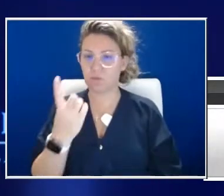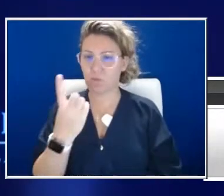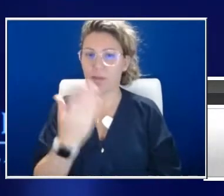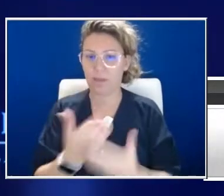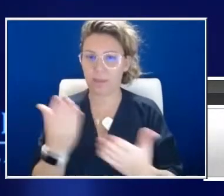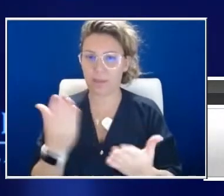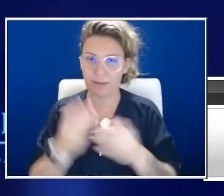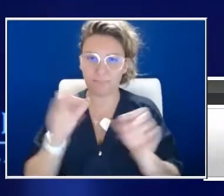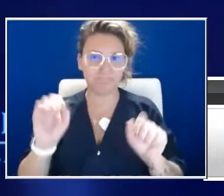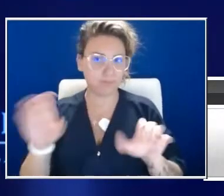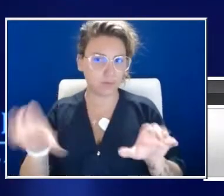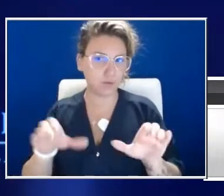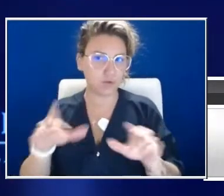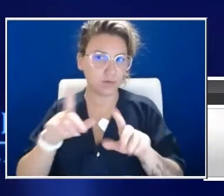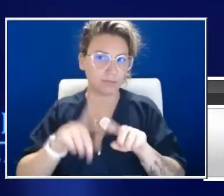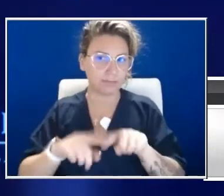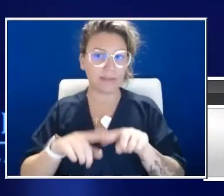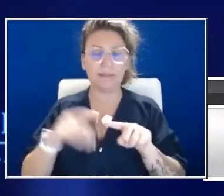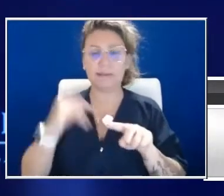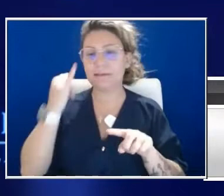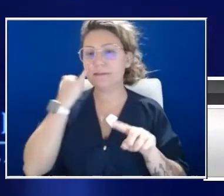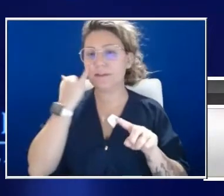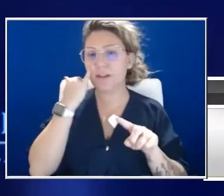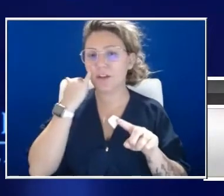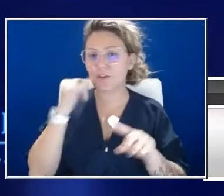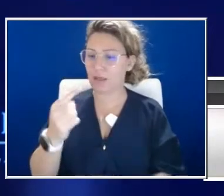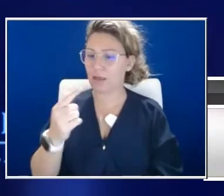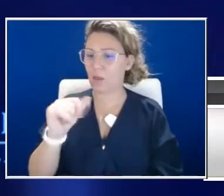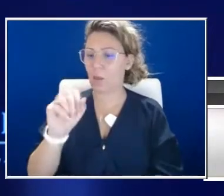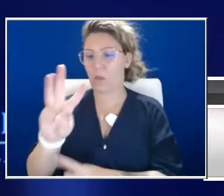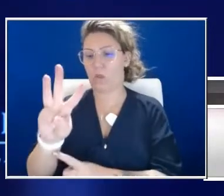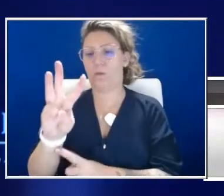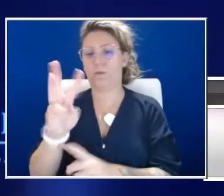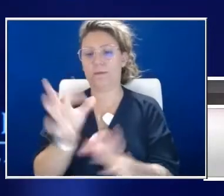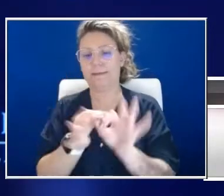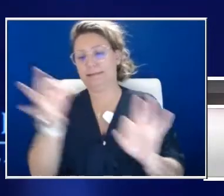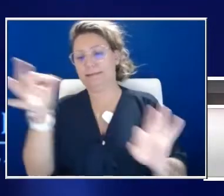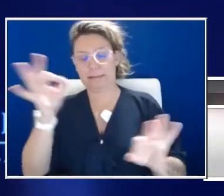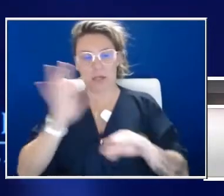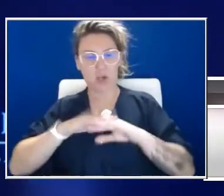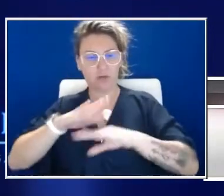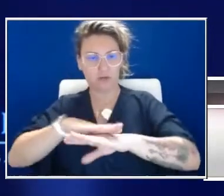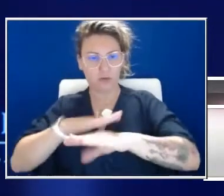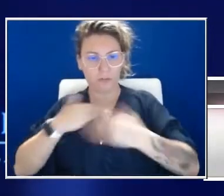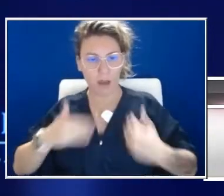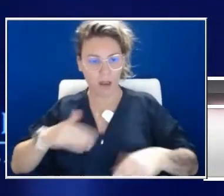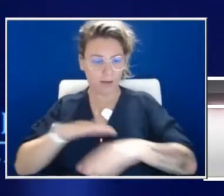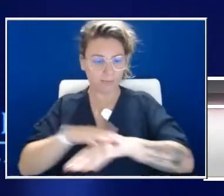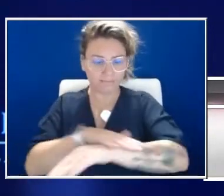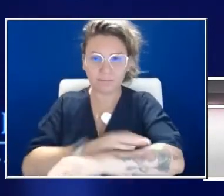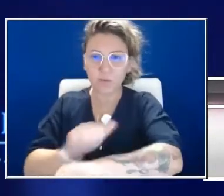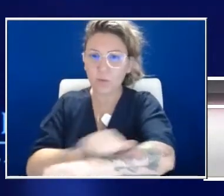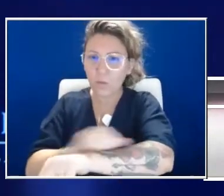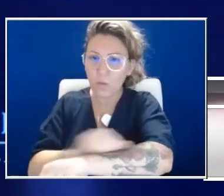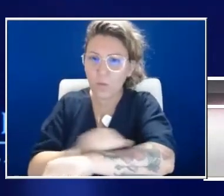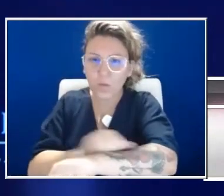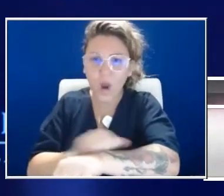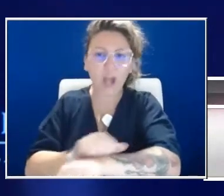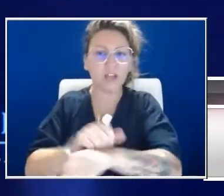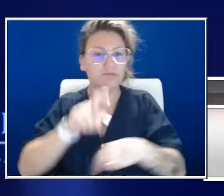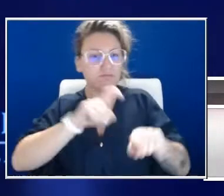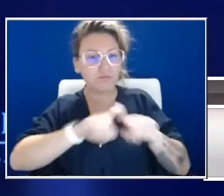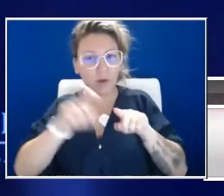on what that is, even if you get a glow stick on you, it might be totally fine, and we can say, yep, wash it off. We'll call you back in an hour. You don't need to take